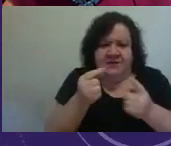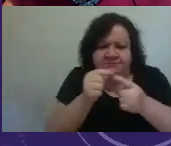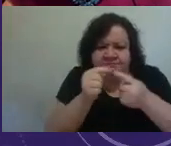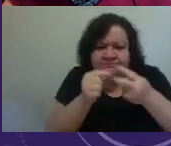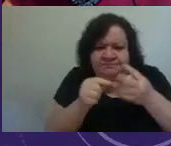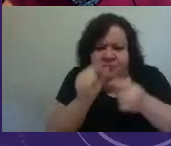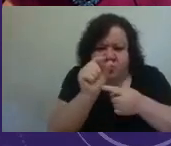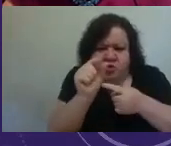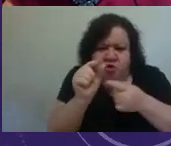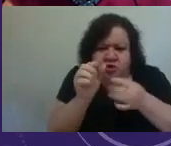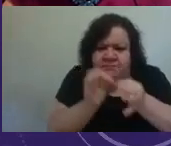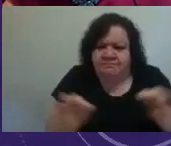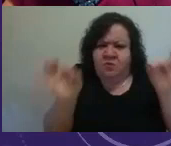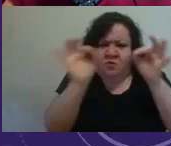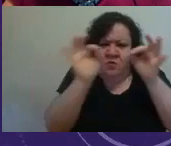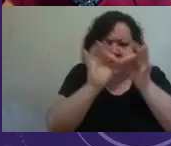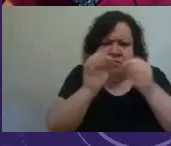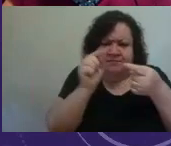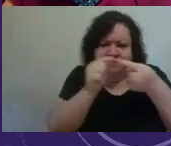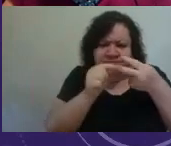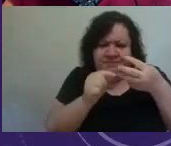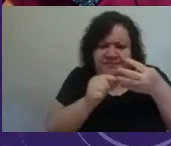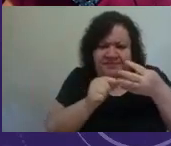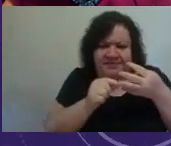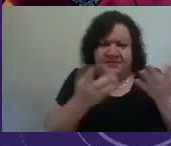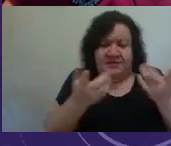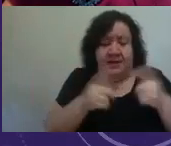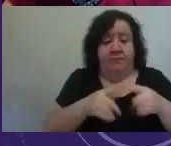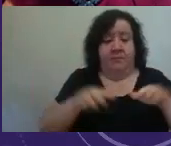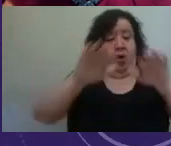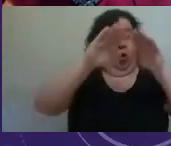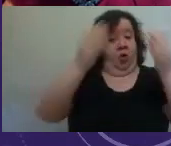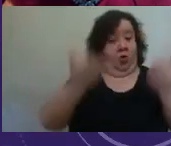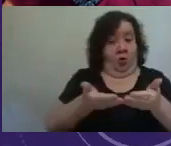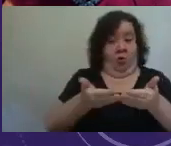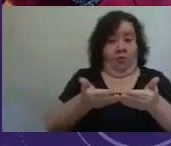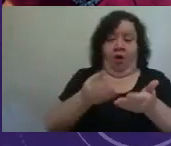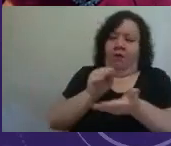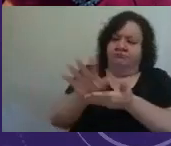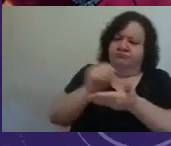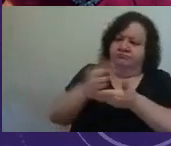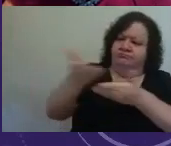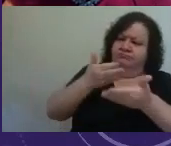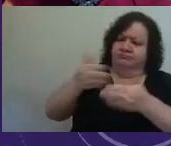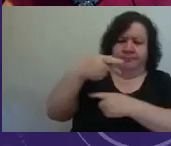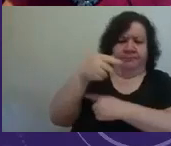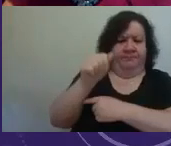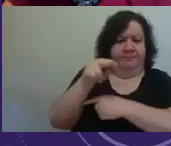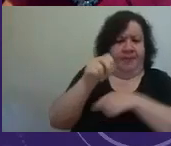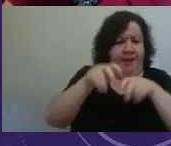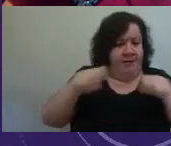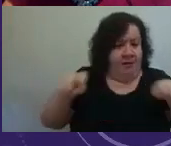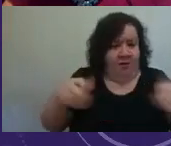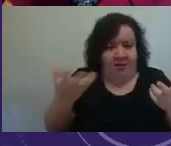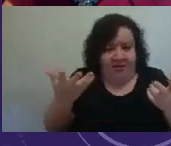pop up in the search engine. So this is just a little tip that alt text has a universal benefit, not just for